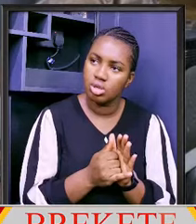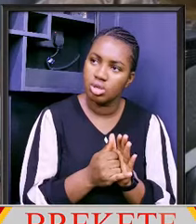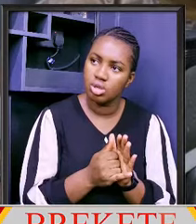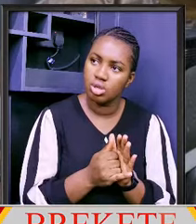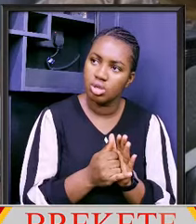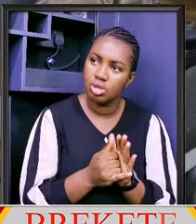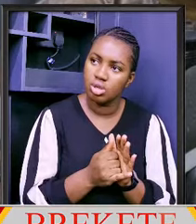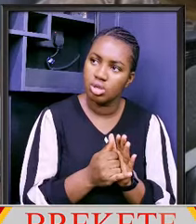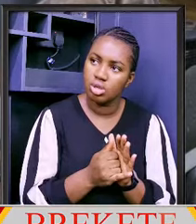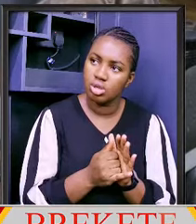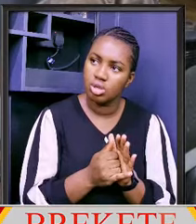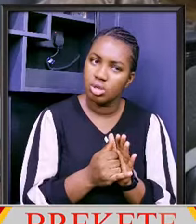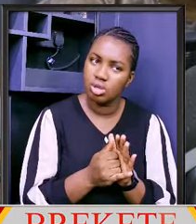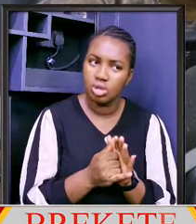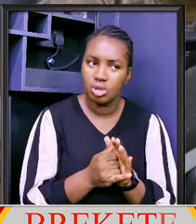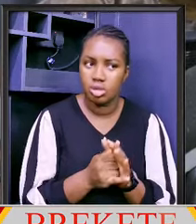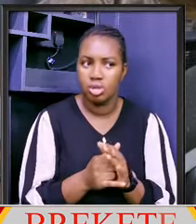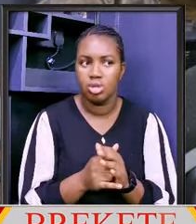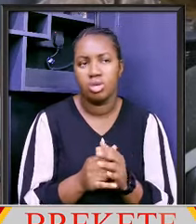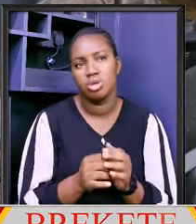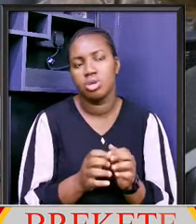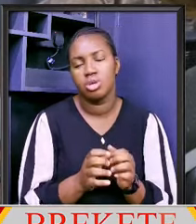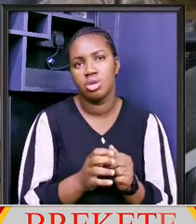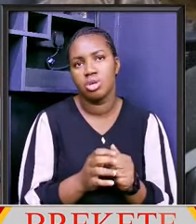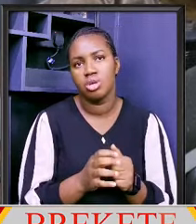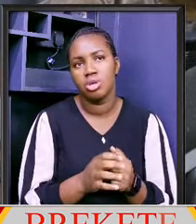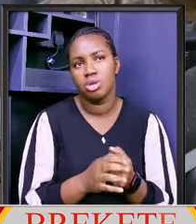here. Kano is here.